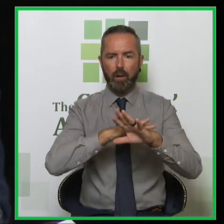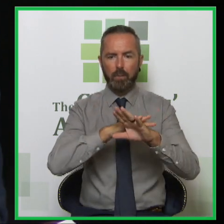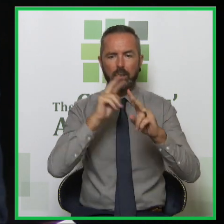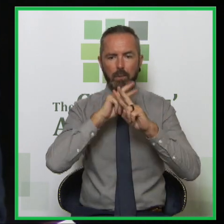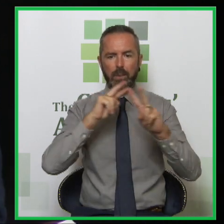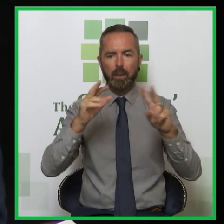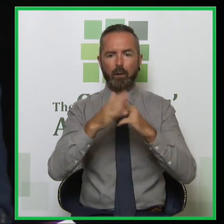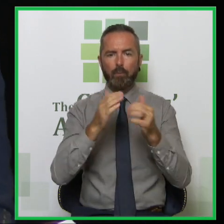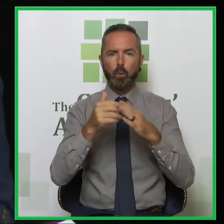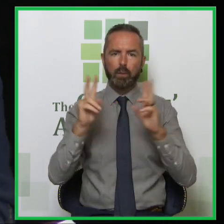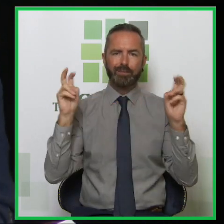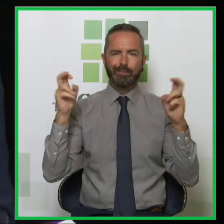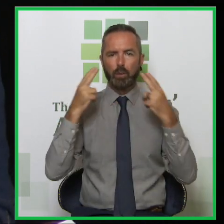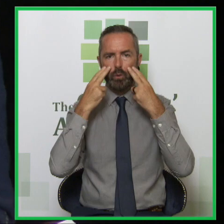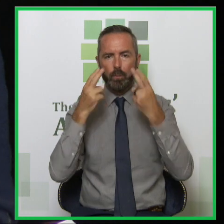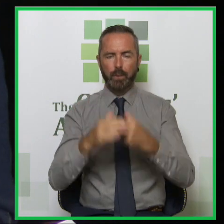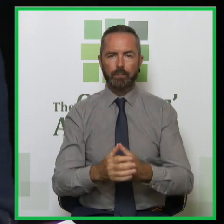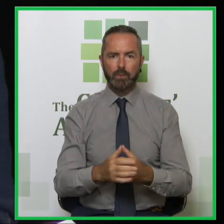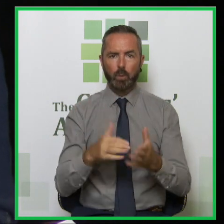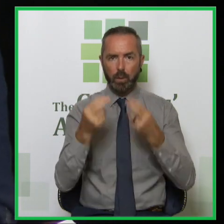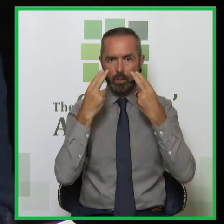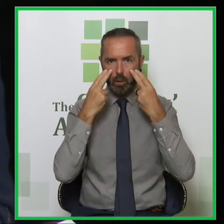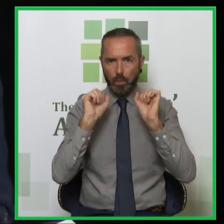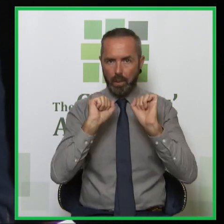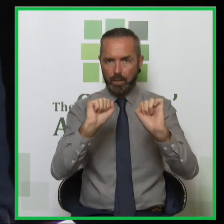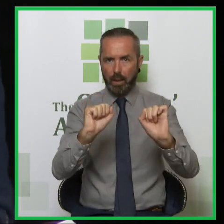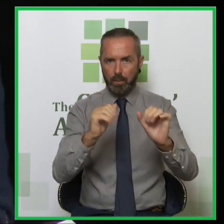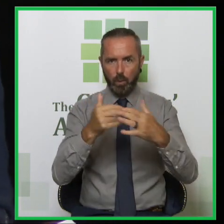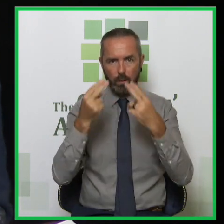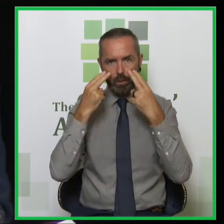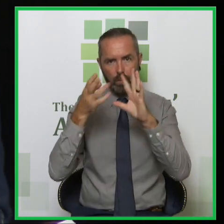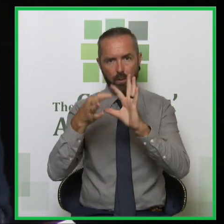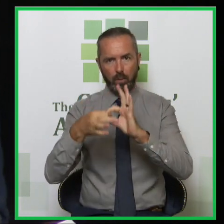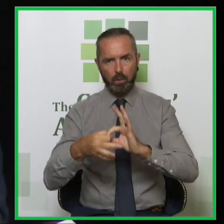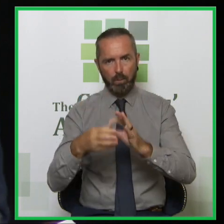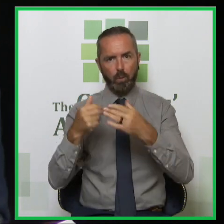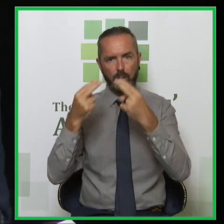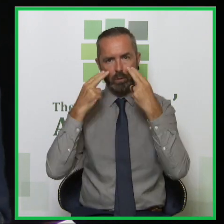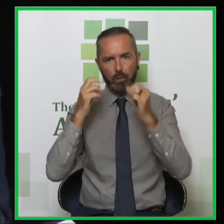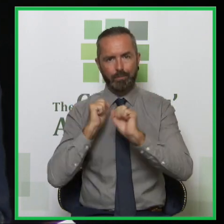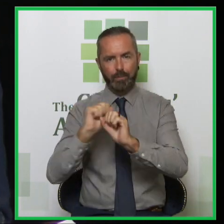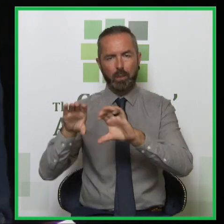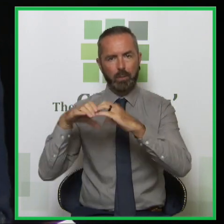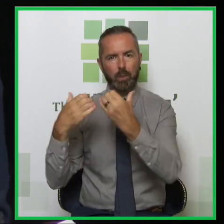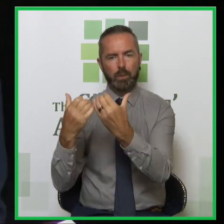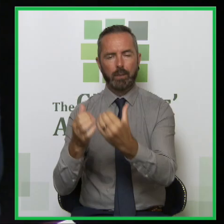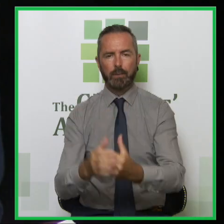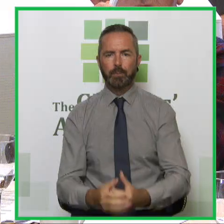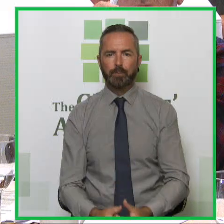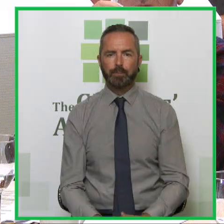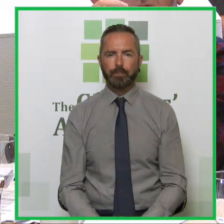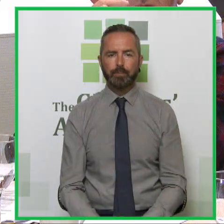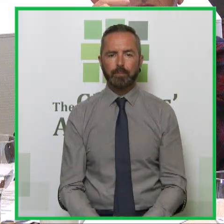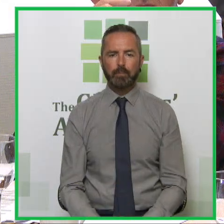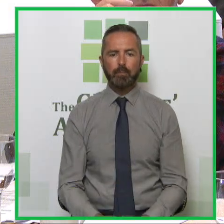of normality. What is normal to them? What is normal at home? What is normal in their community? However,